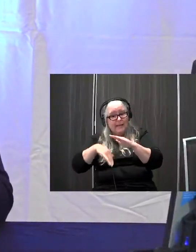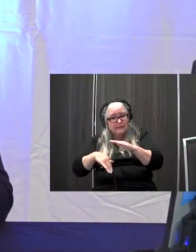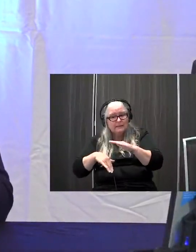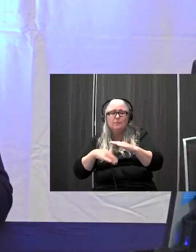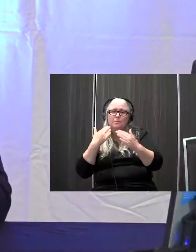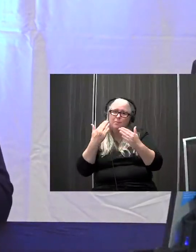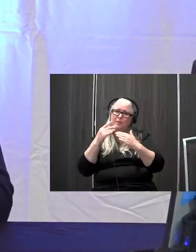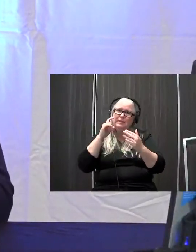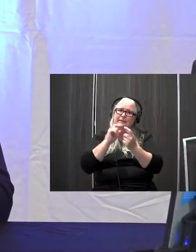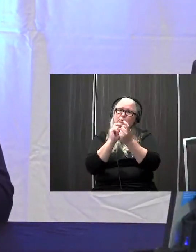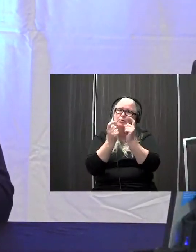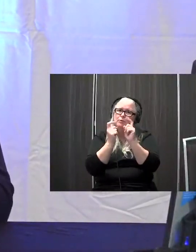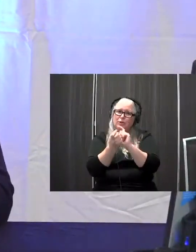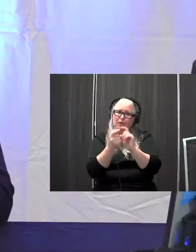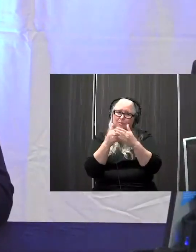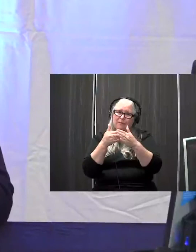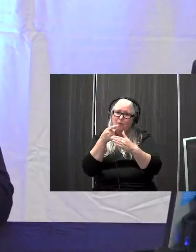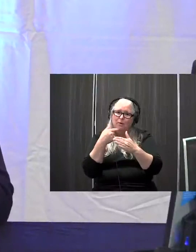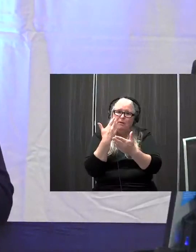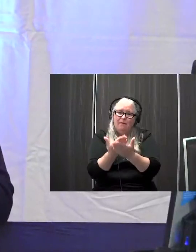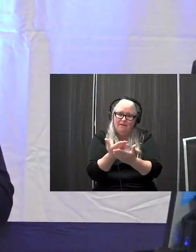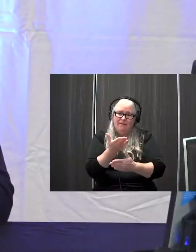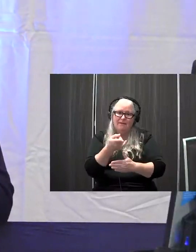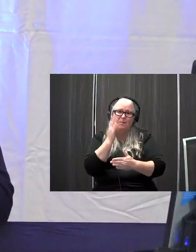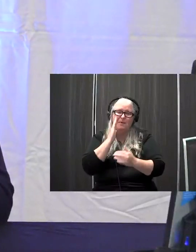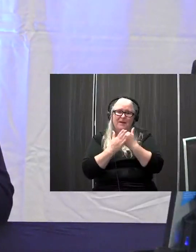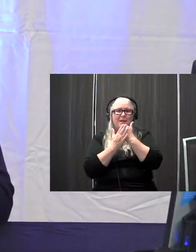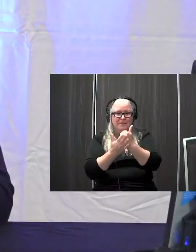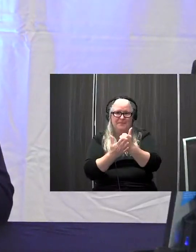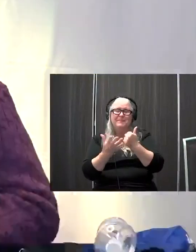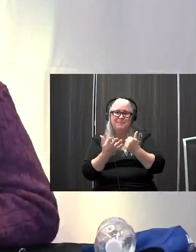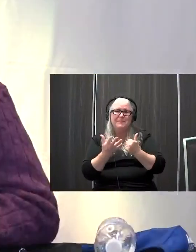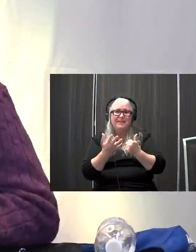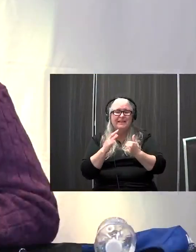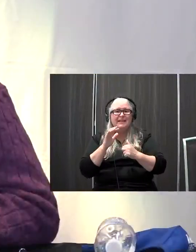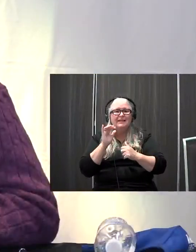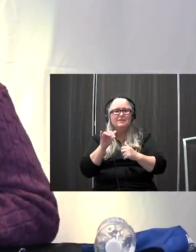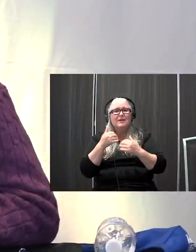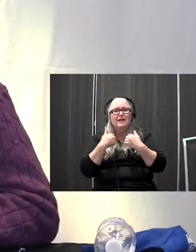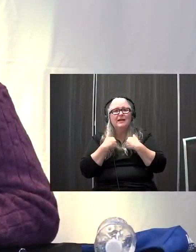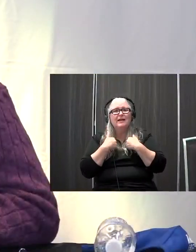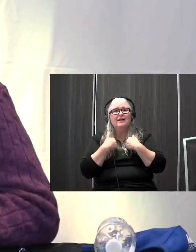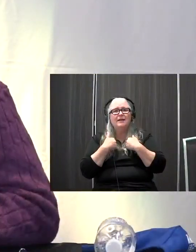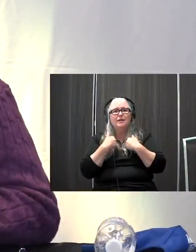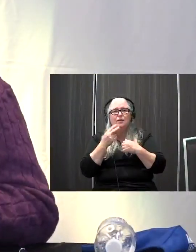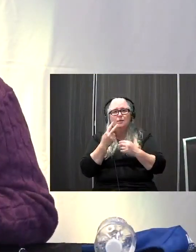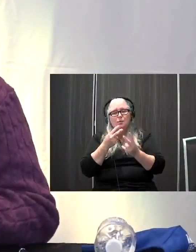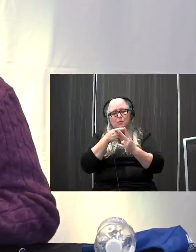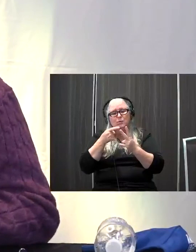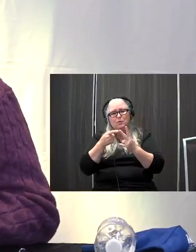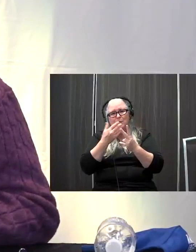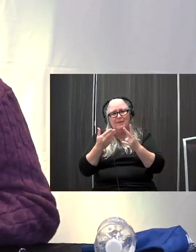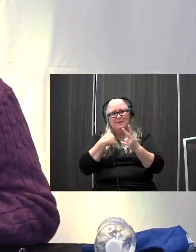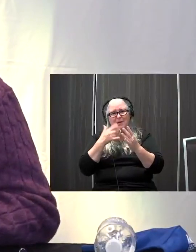get into it would be really helpful. Oh, that's awesome. Great advice. So I have two things one thing I wanted